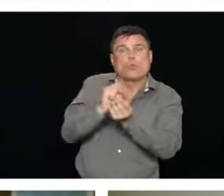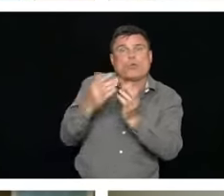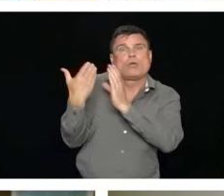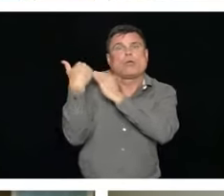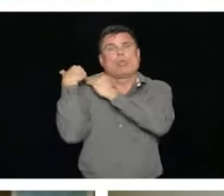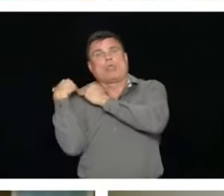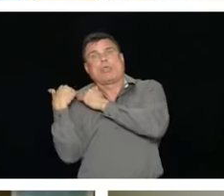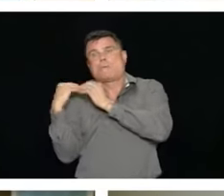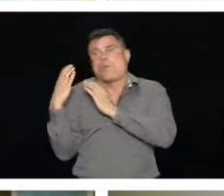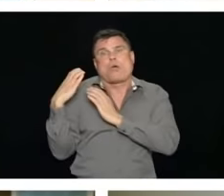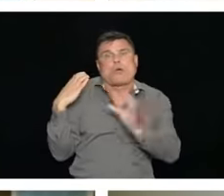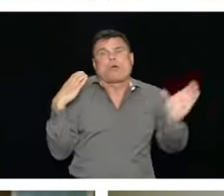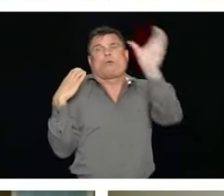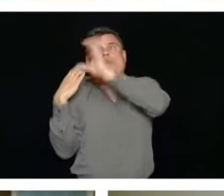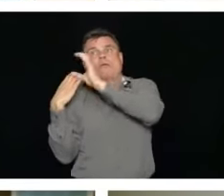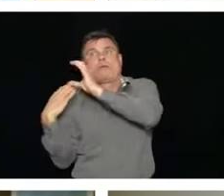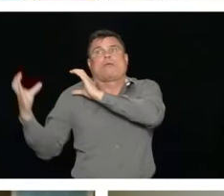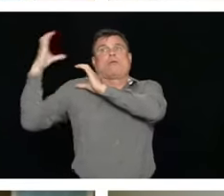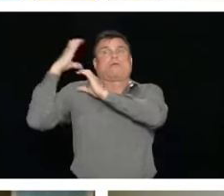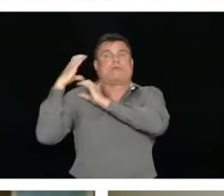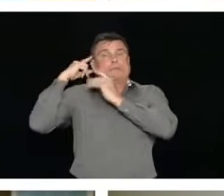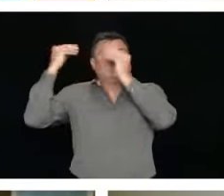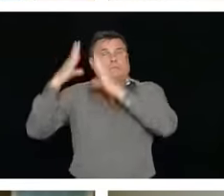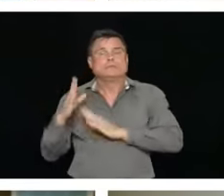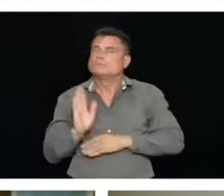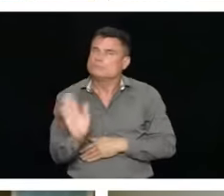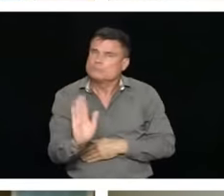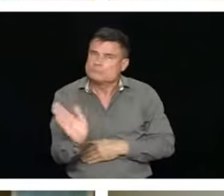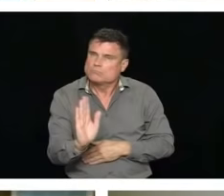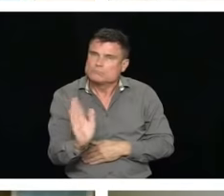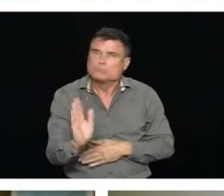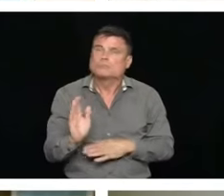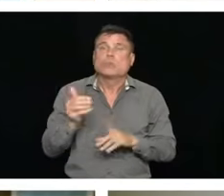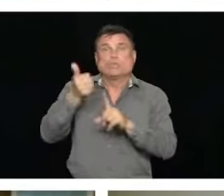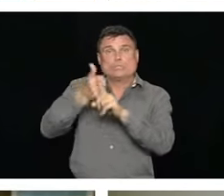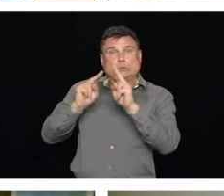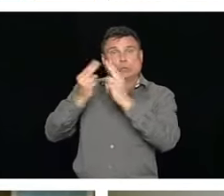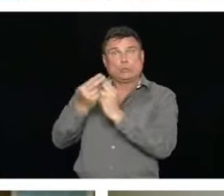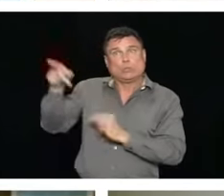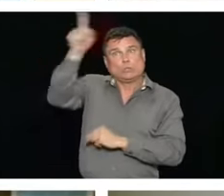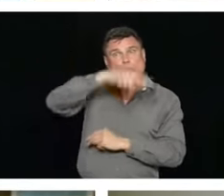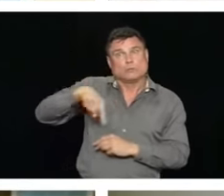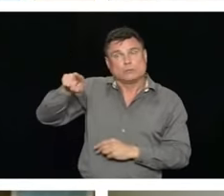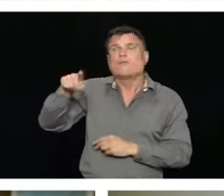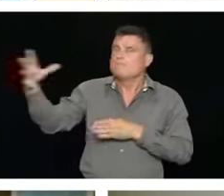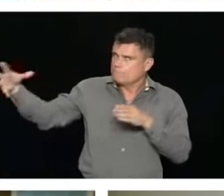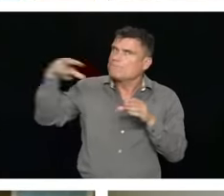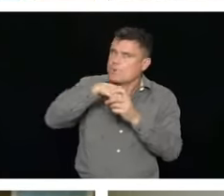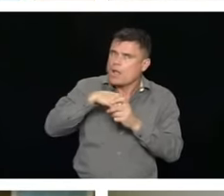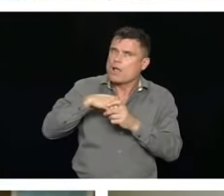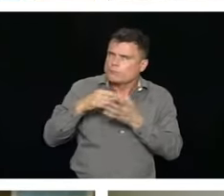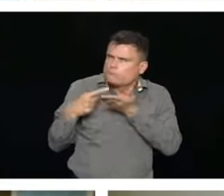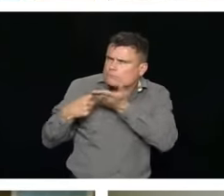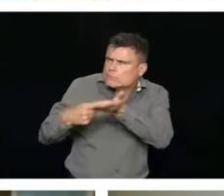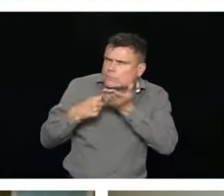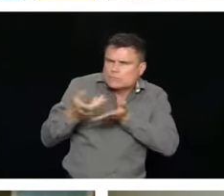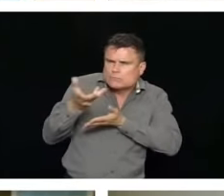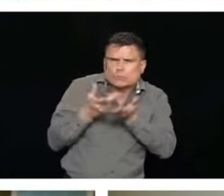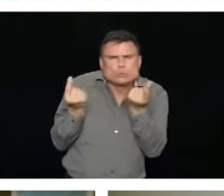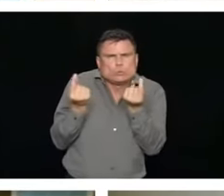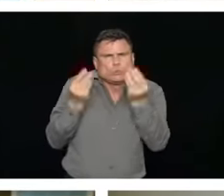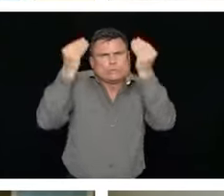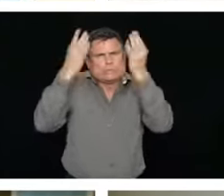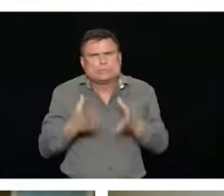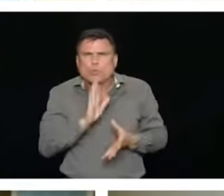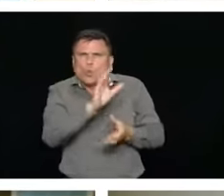discussions. And I know that provincially that Terry has been representing her members very, very well. And as well, you know,